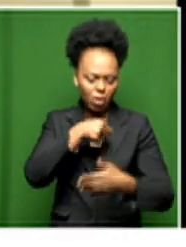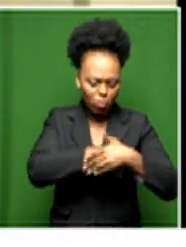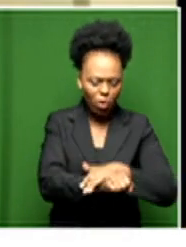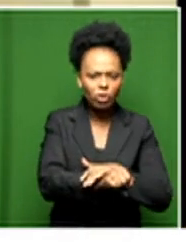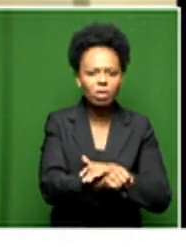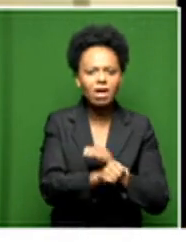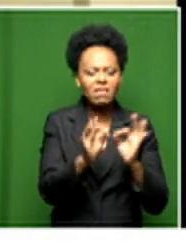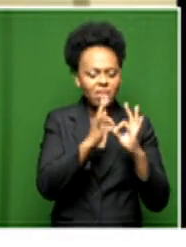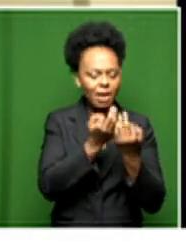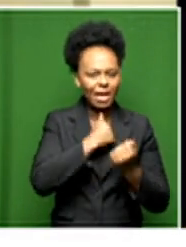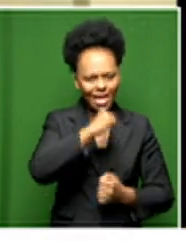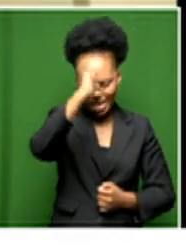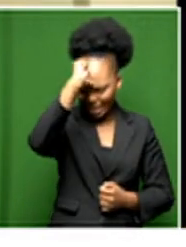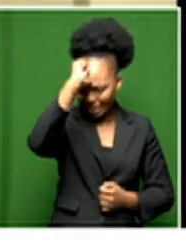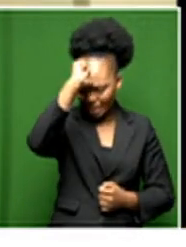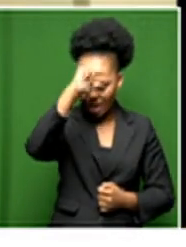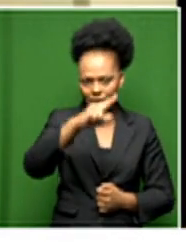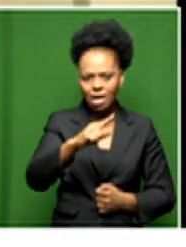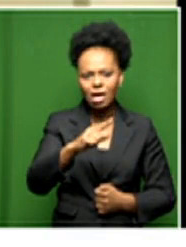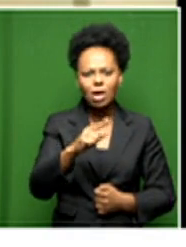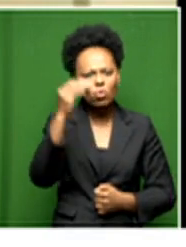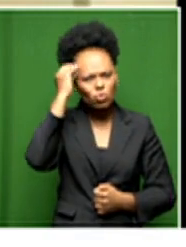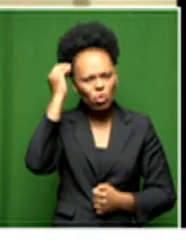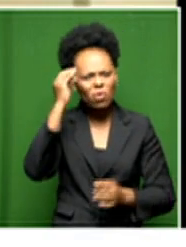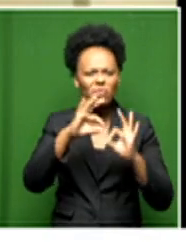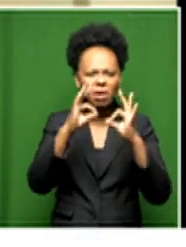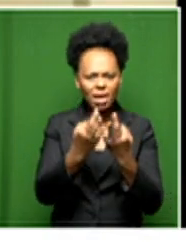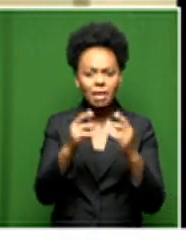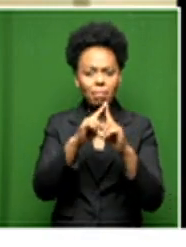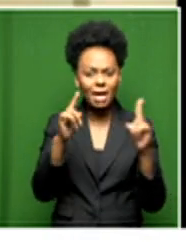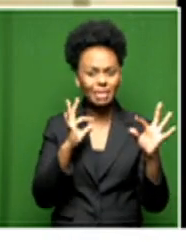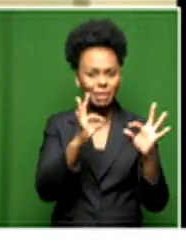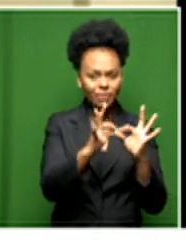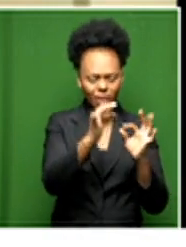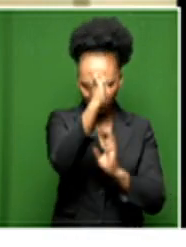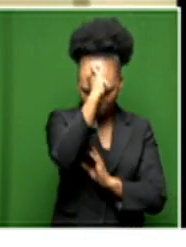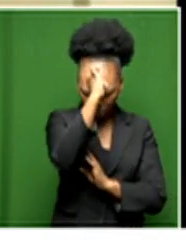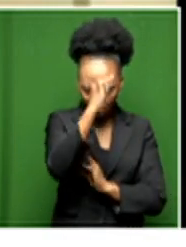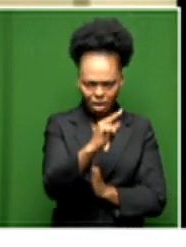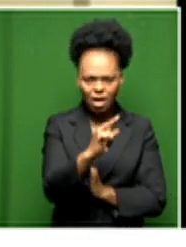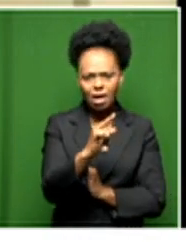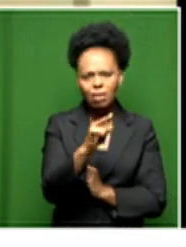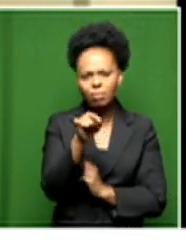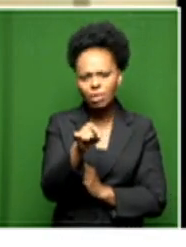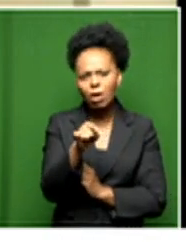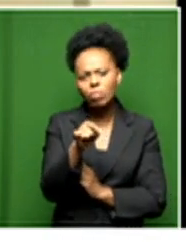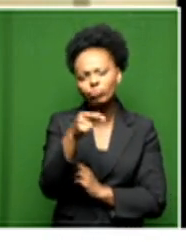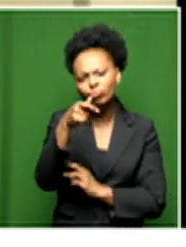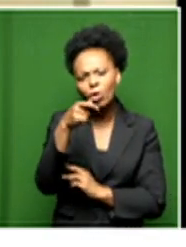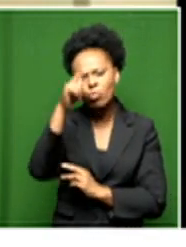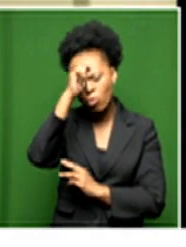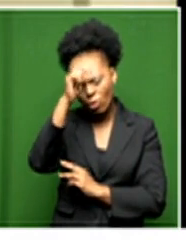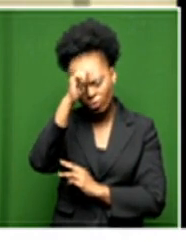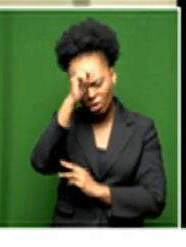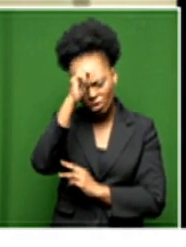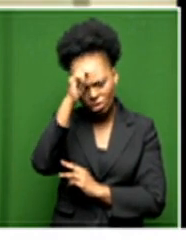Indian family. And, I think in every family, but particularly in Indian families, boys are revered. And I was the fourth daughter. And